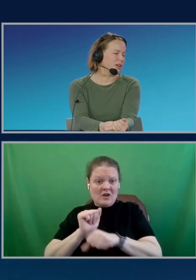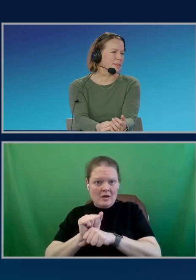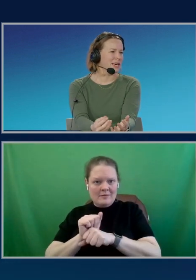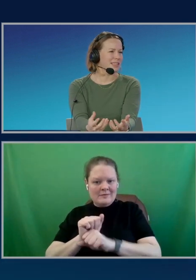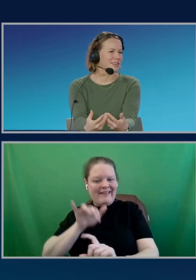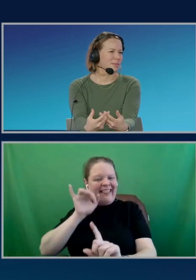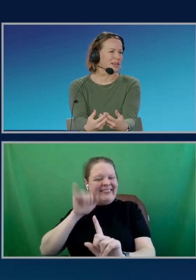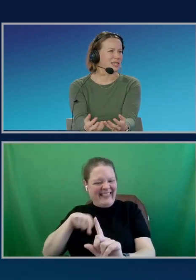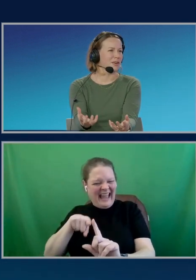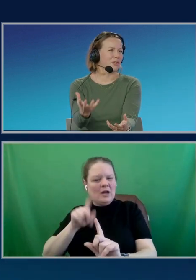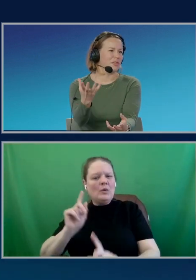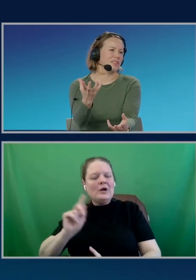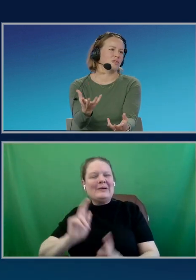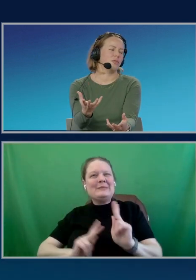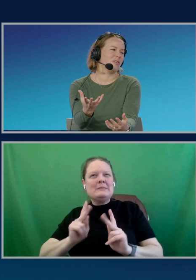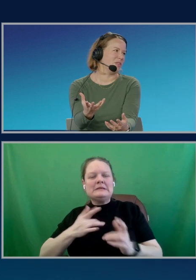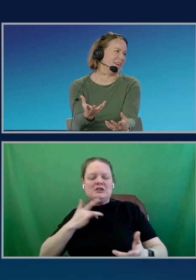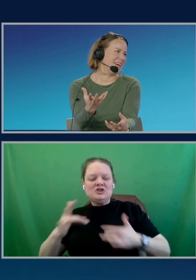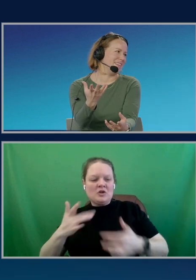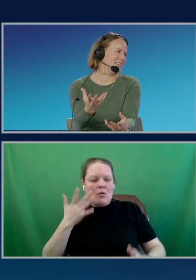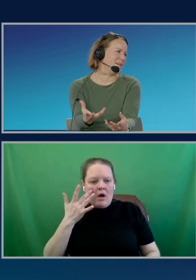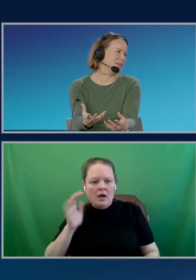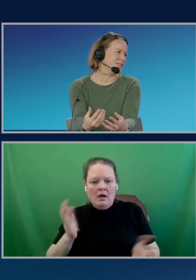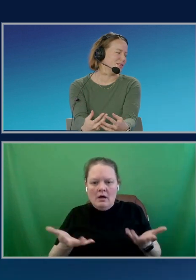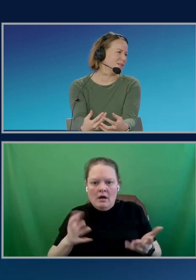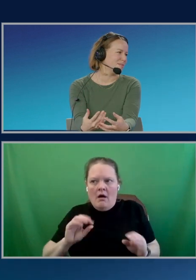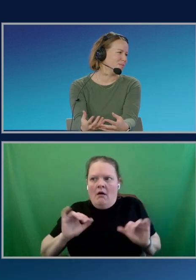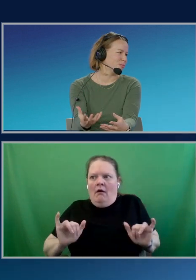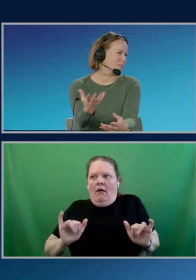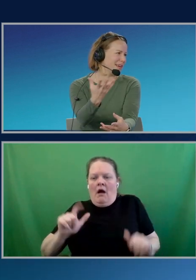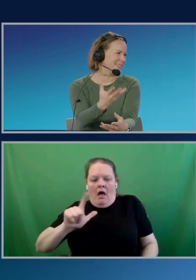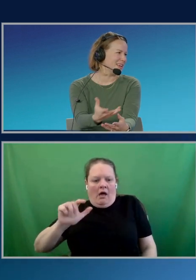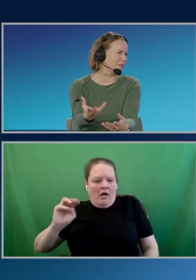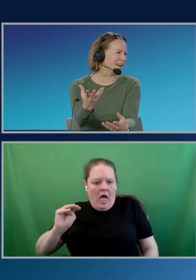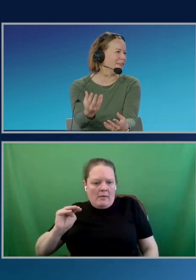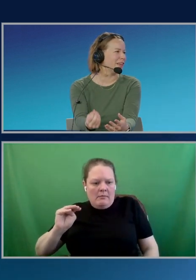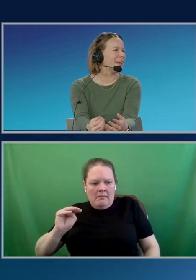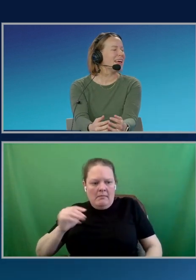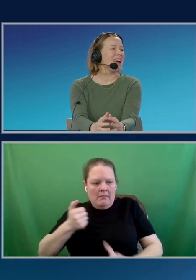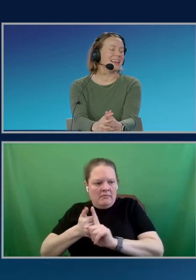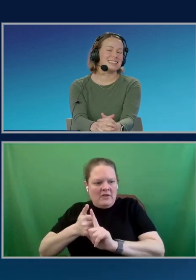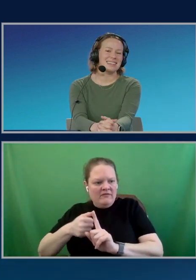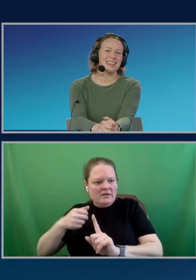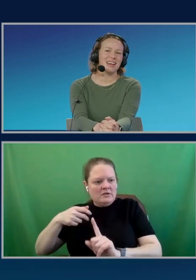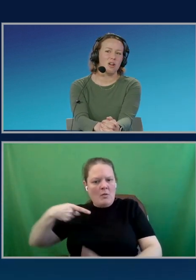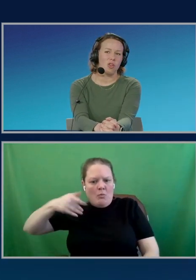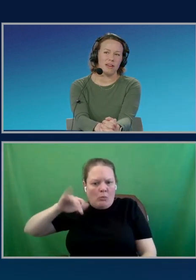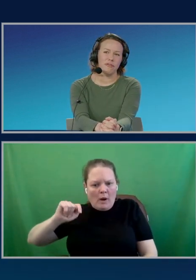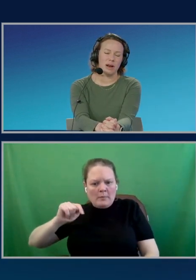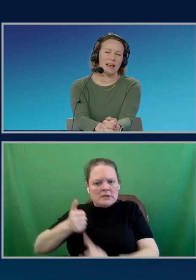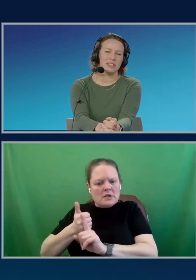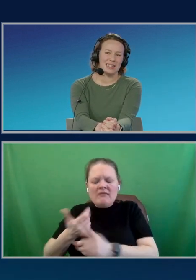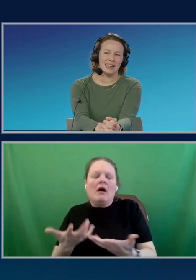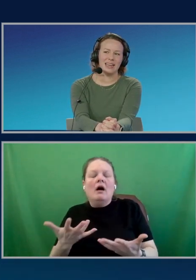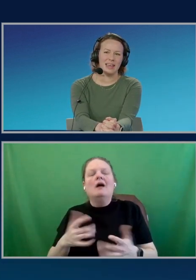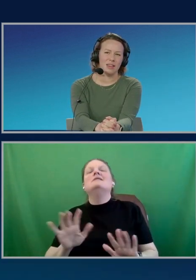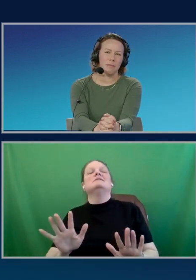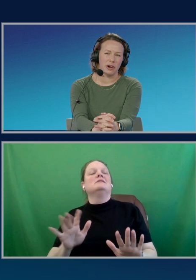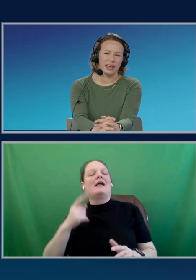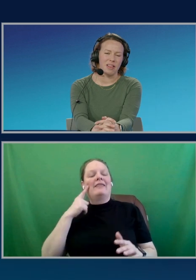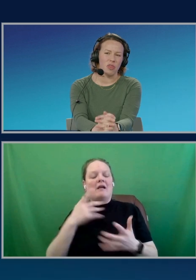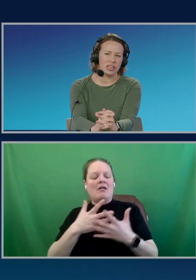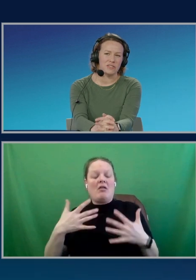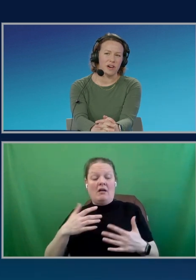can get a little bit concerned because like, oh no, the LLM is prompting itself kind of thing. I still think a lot of what I've seen